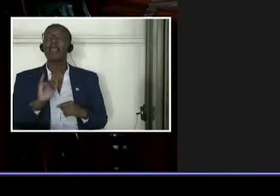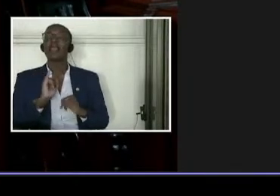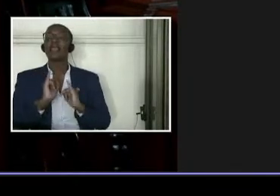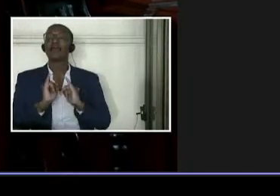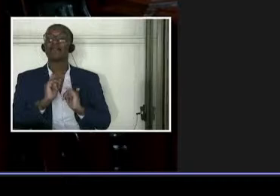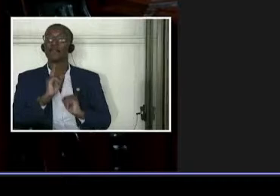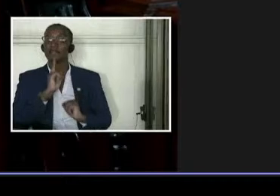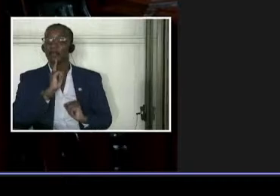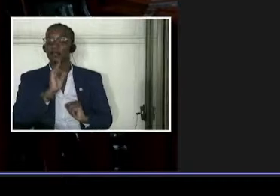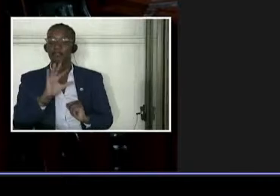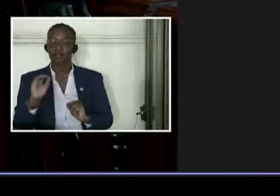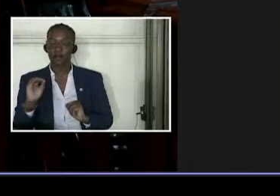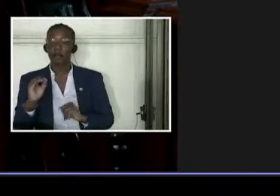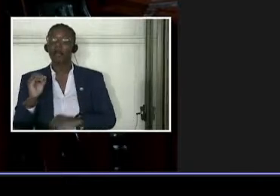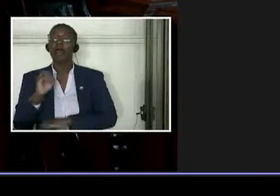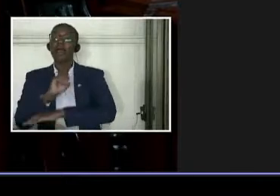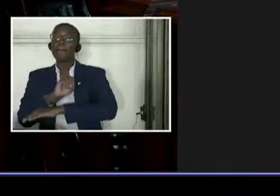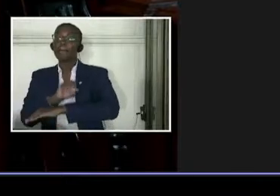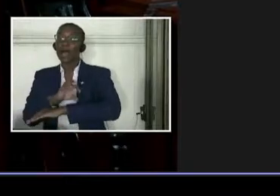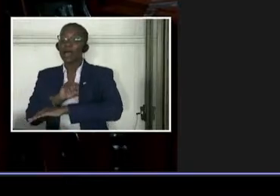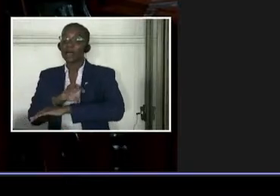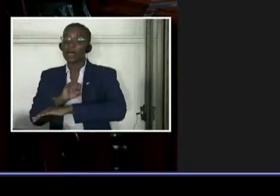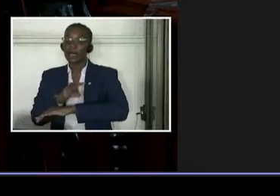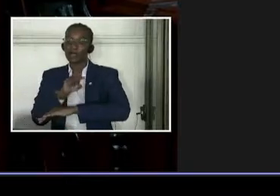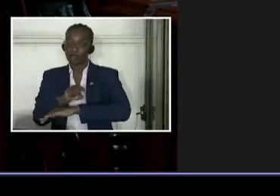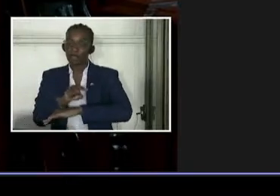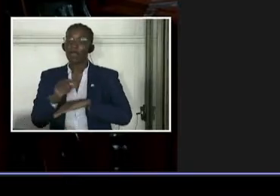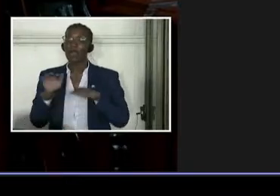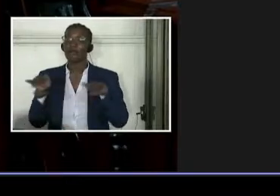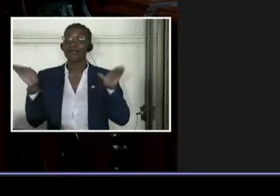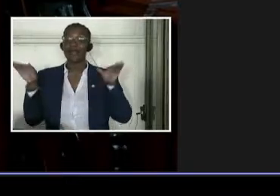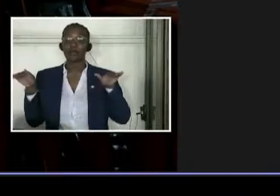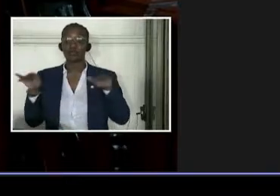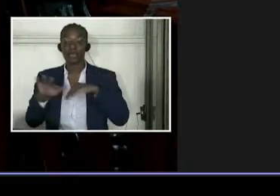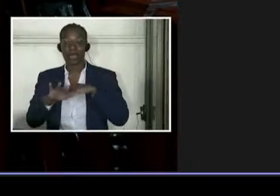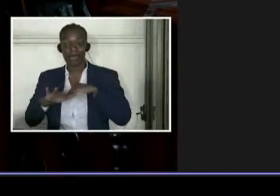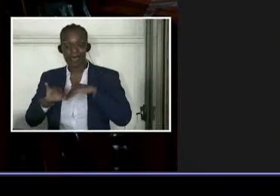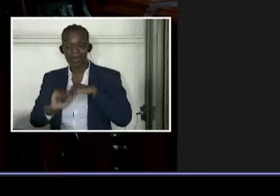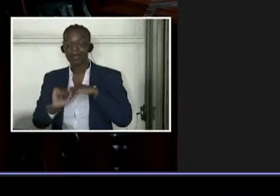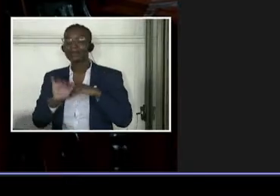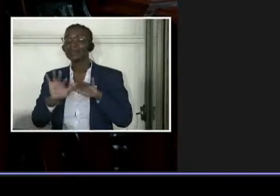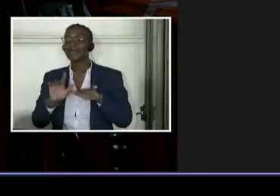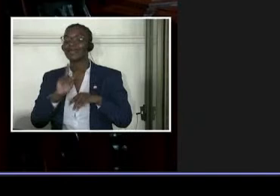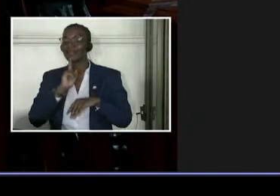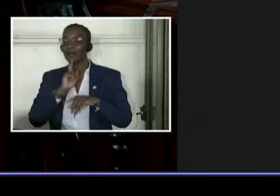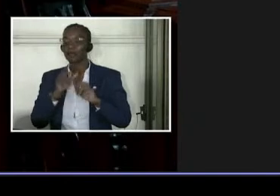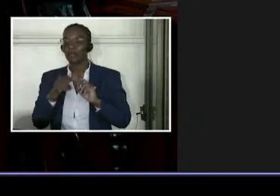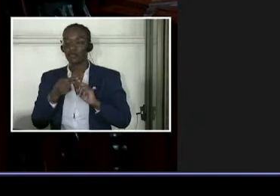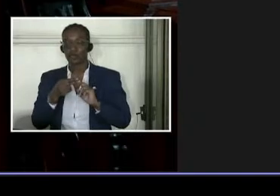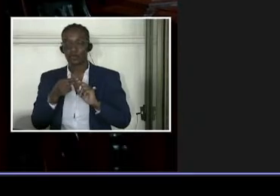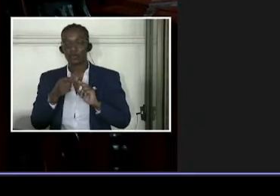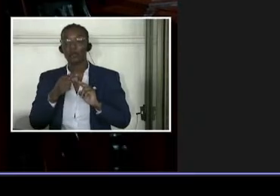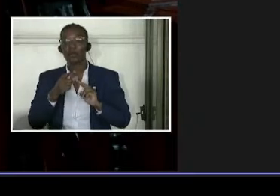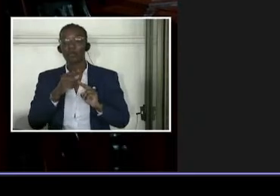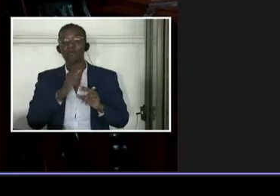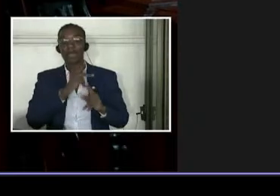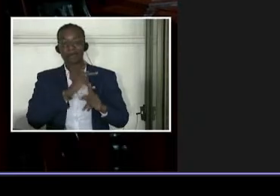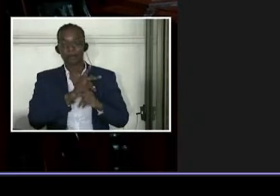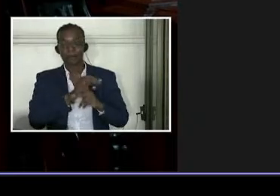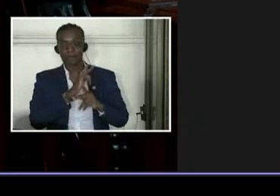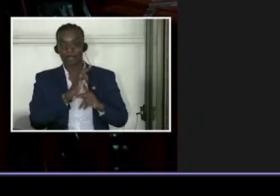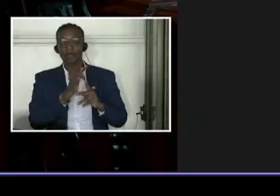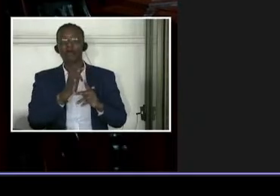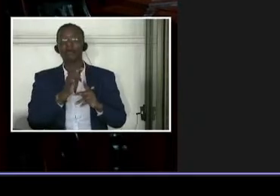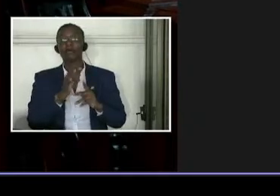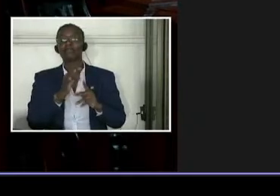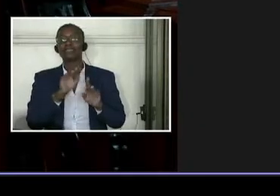11,503 units. Empangeni Mega Housing Project, City of Umhlathuze, 10,000 units. More than 30% of bulk services were installed this financial